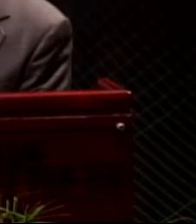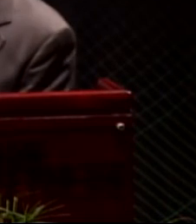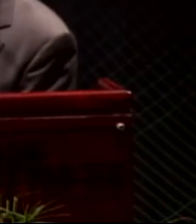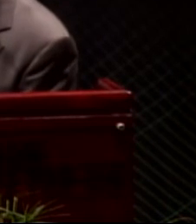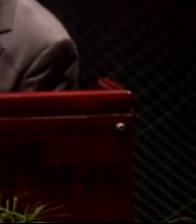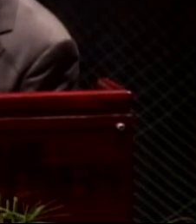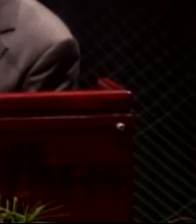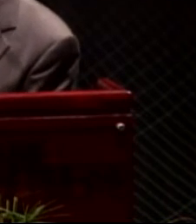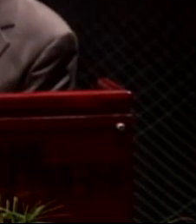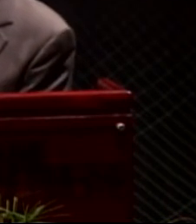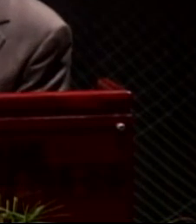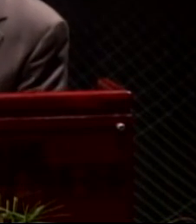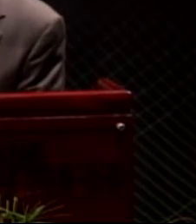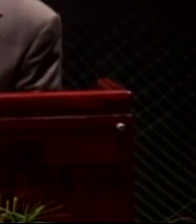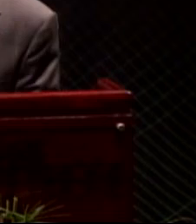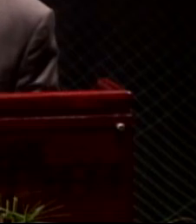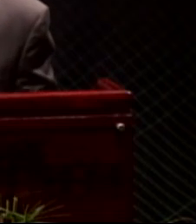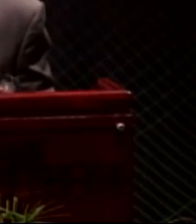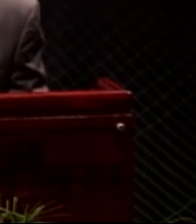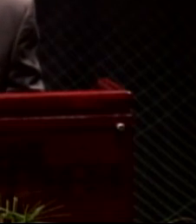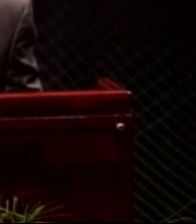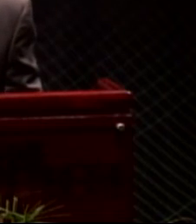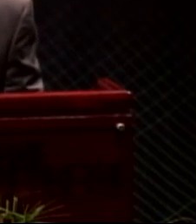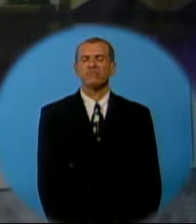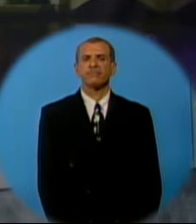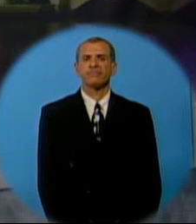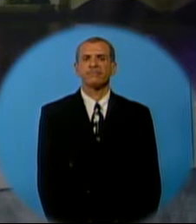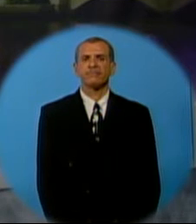that. So compared to our peer group, we are behind.